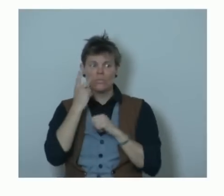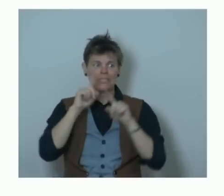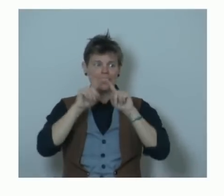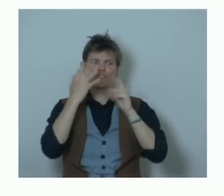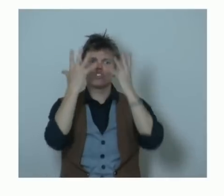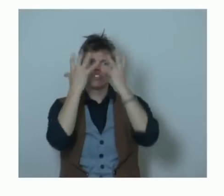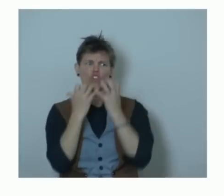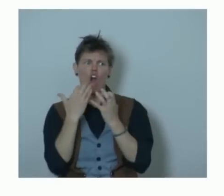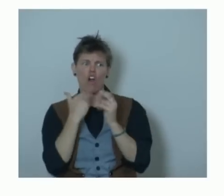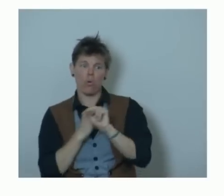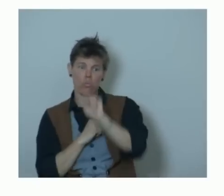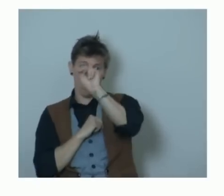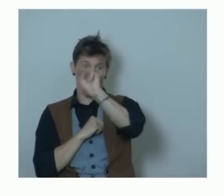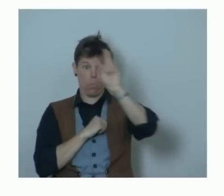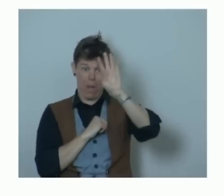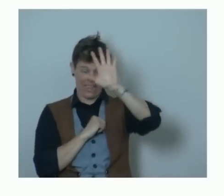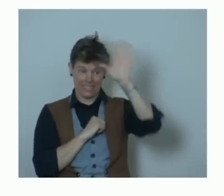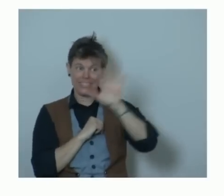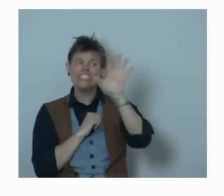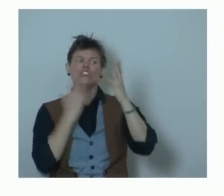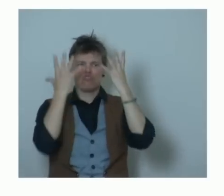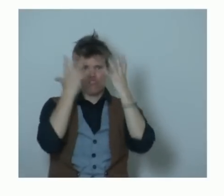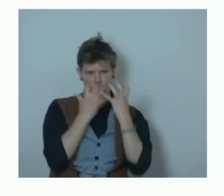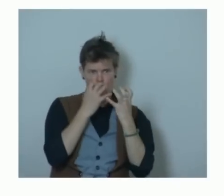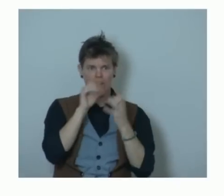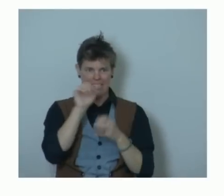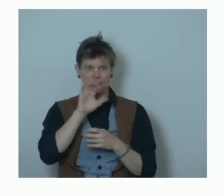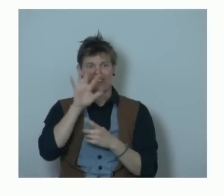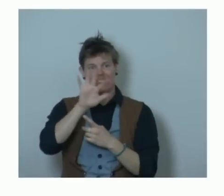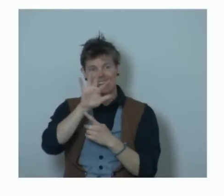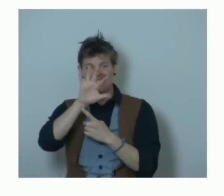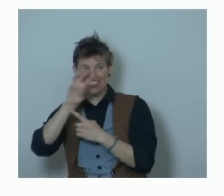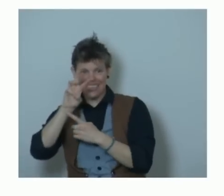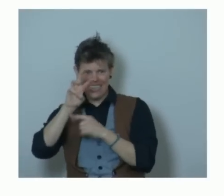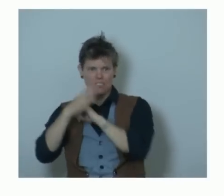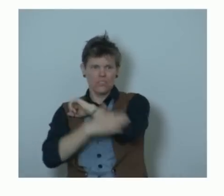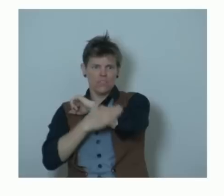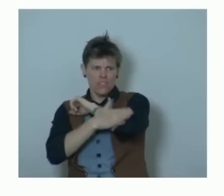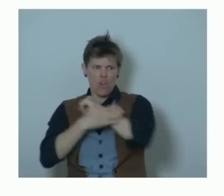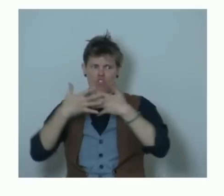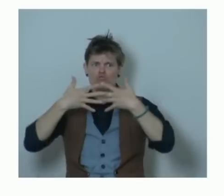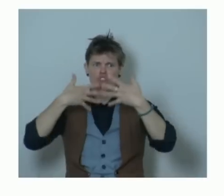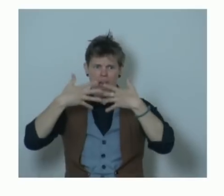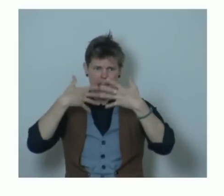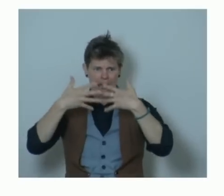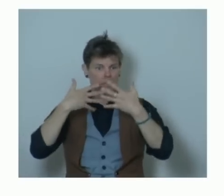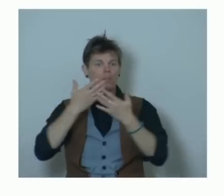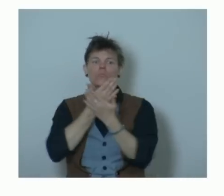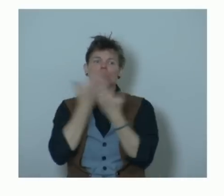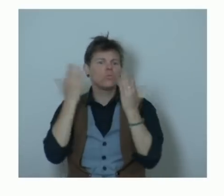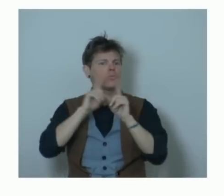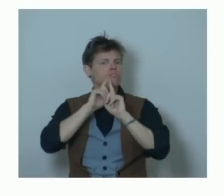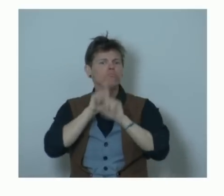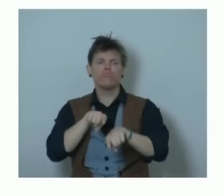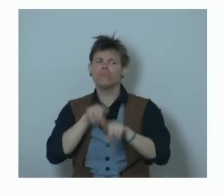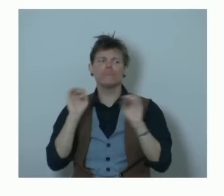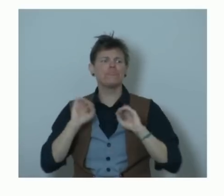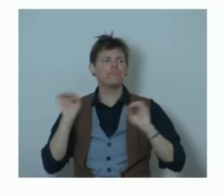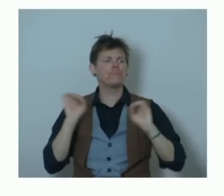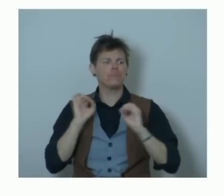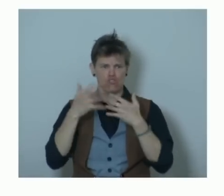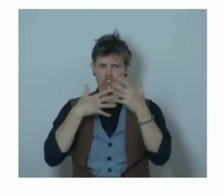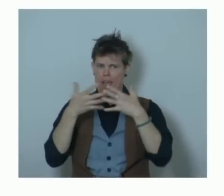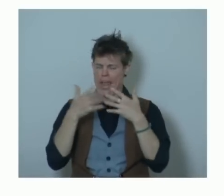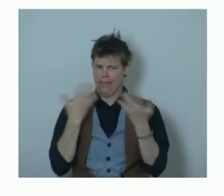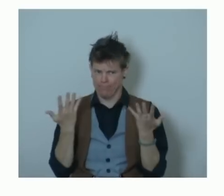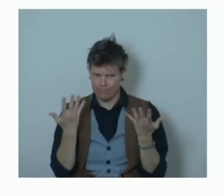have 6 counties that are gray, which means we don't have any reported or identified cases, but that's very different than being able to